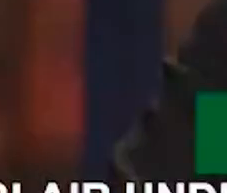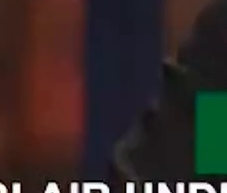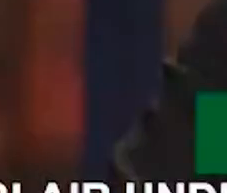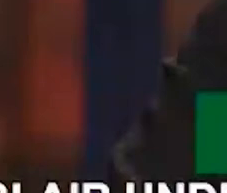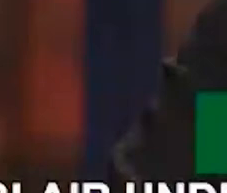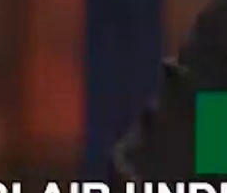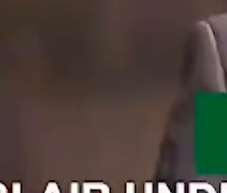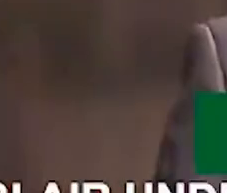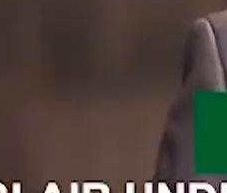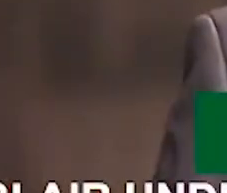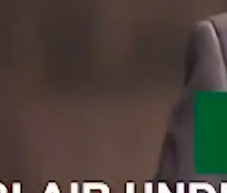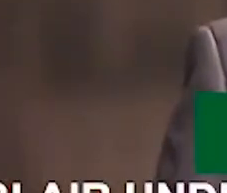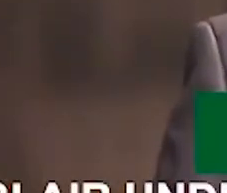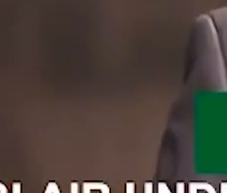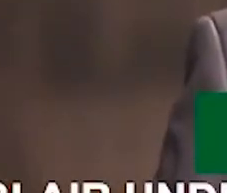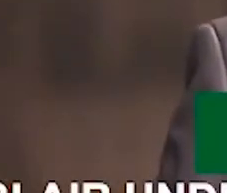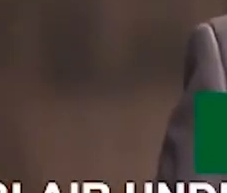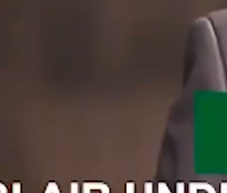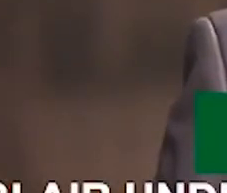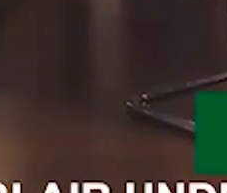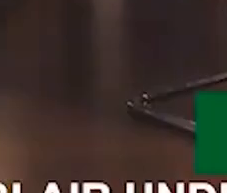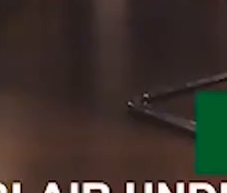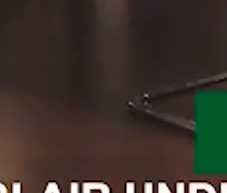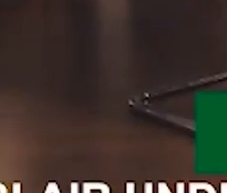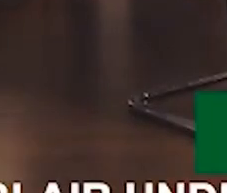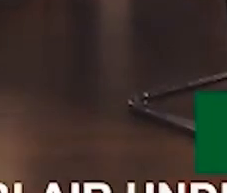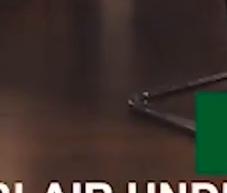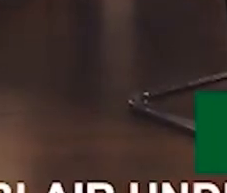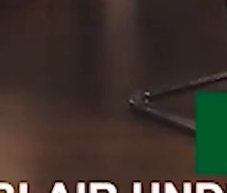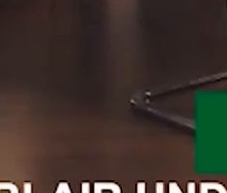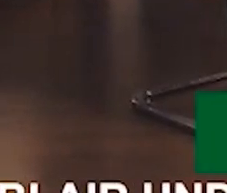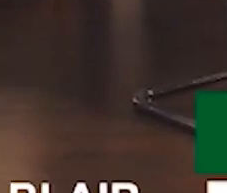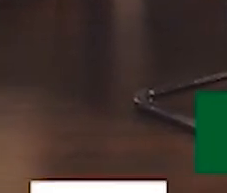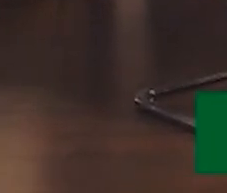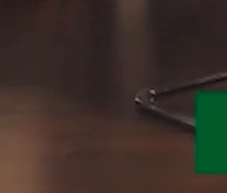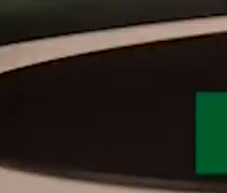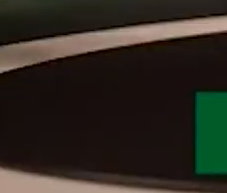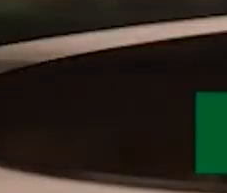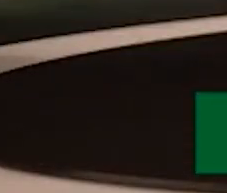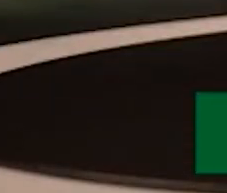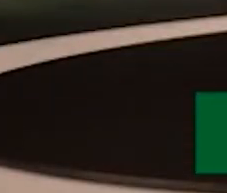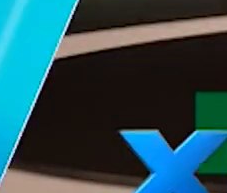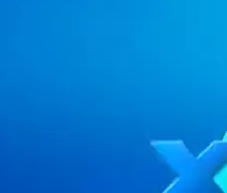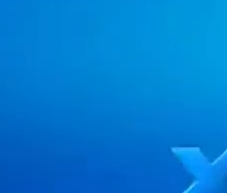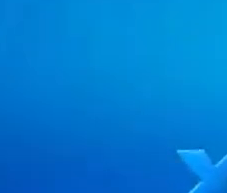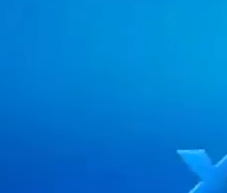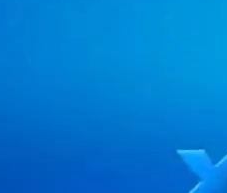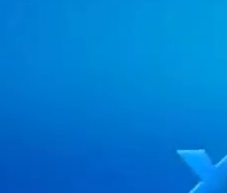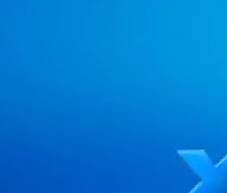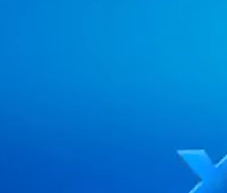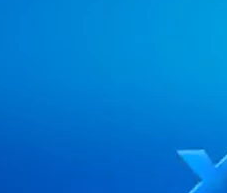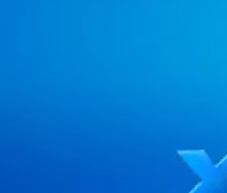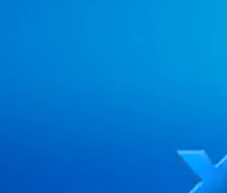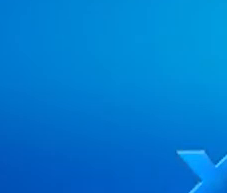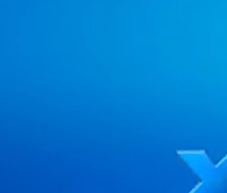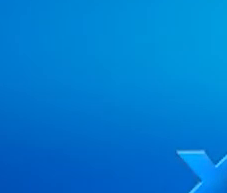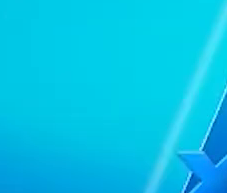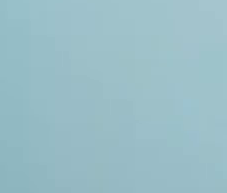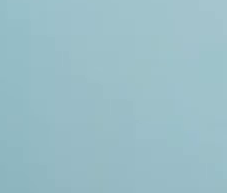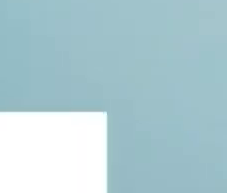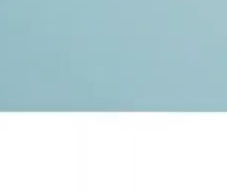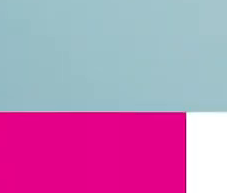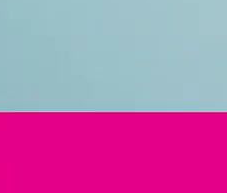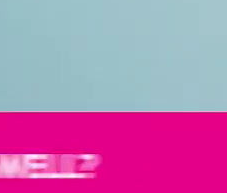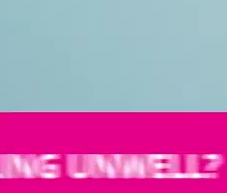And plantains. But you know that creates inflammation, man. Roti creates inflammation? Yeah. I got the cure, bro. I got the